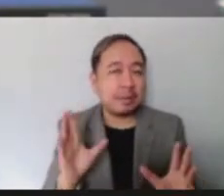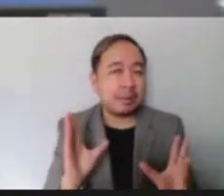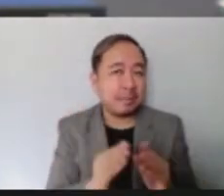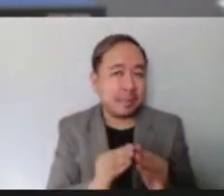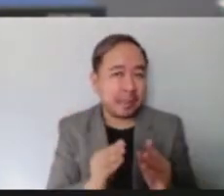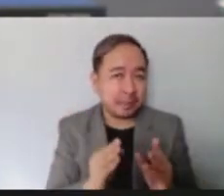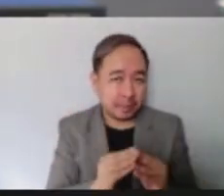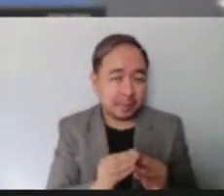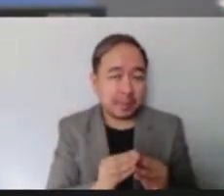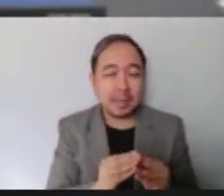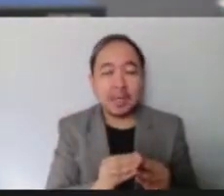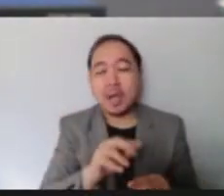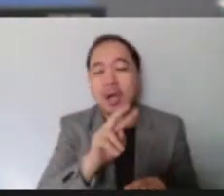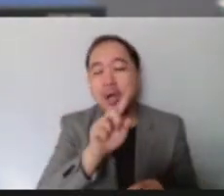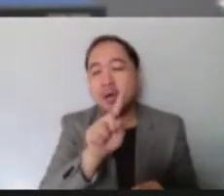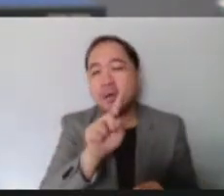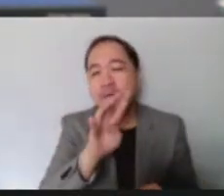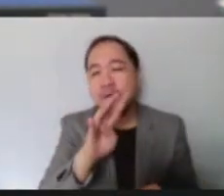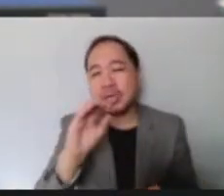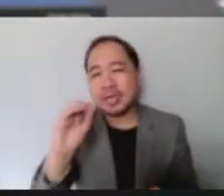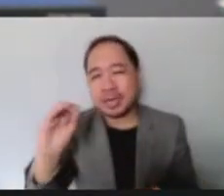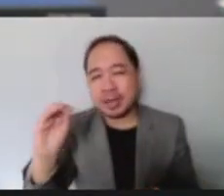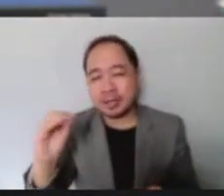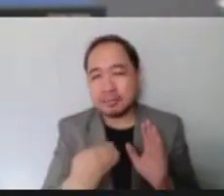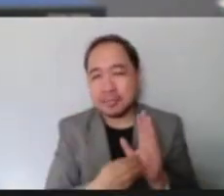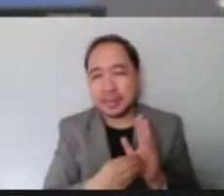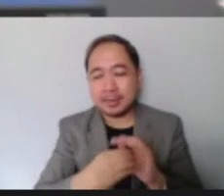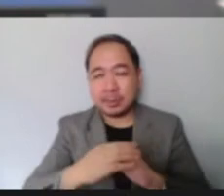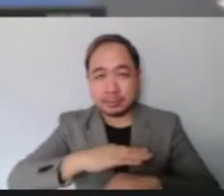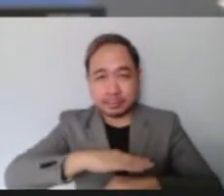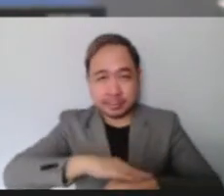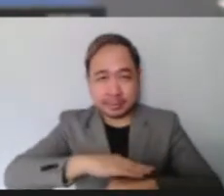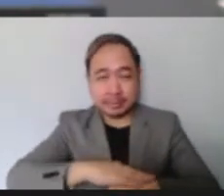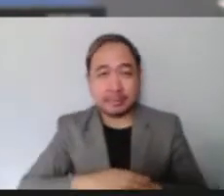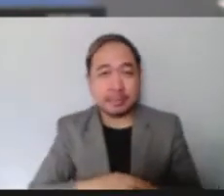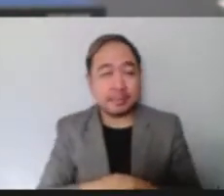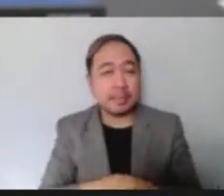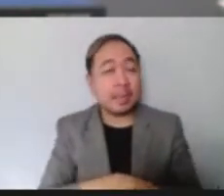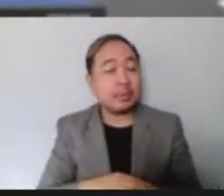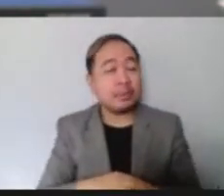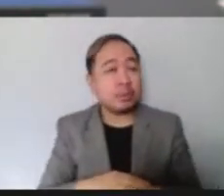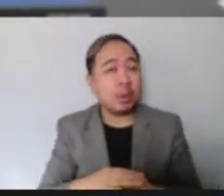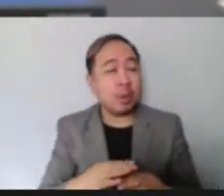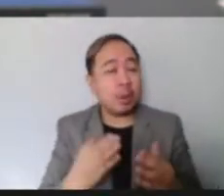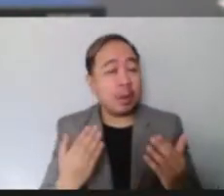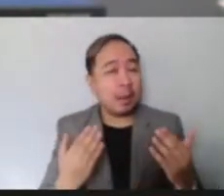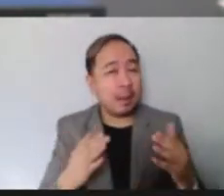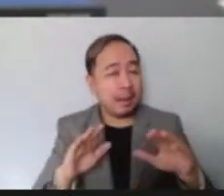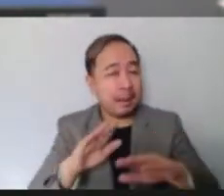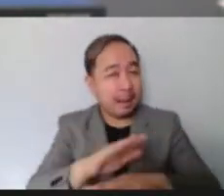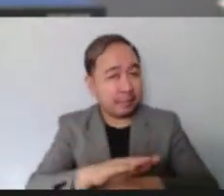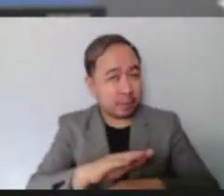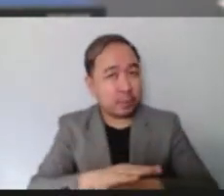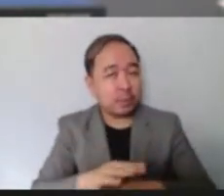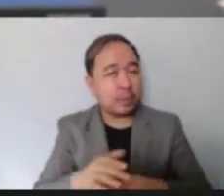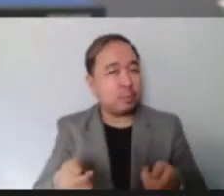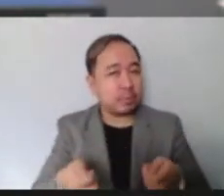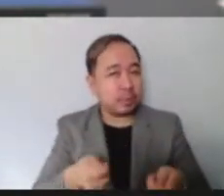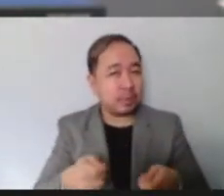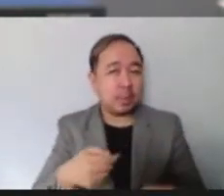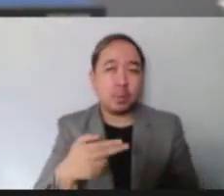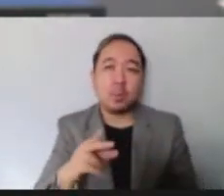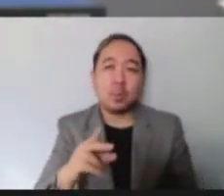1400 hours Bangkok time the afternoon session will be chaired by Miss Huda Ali